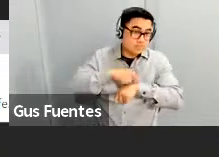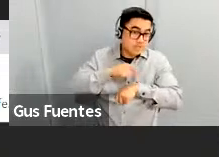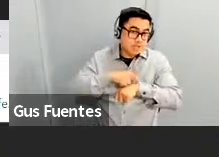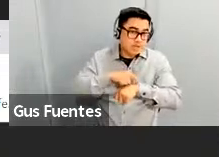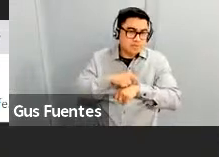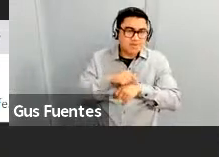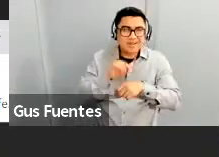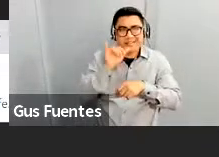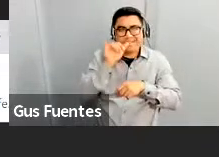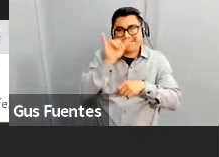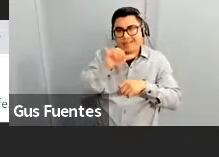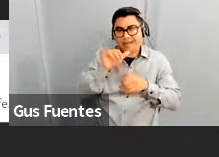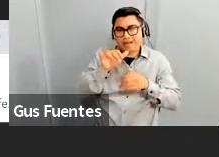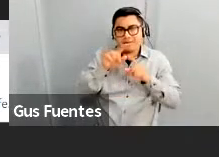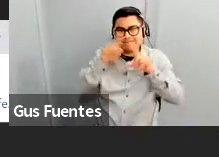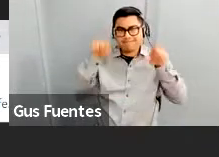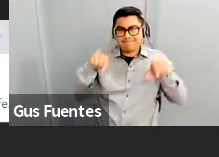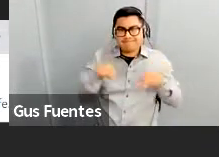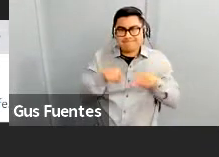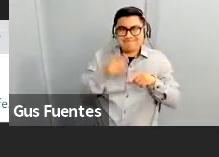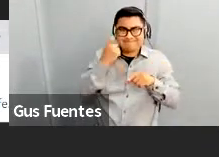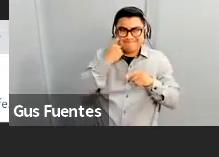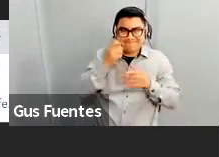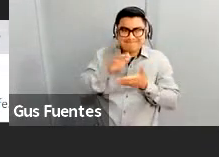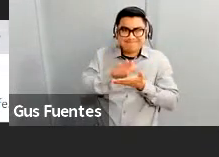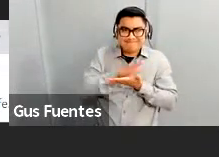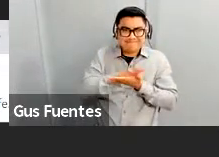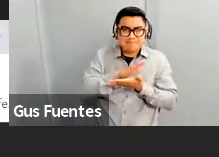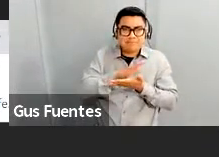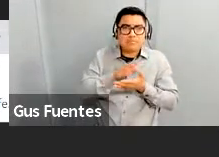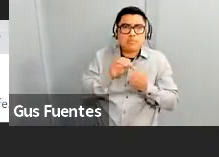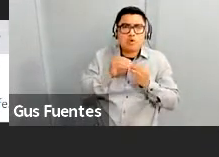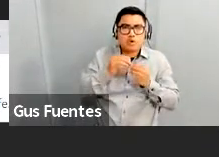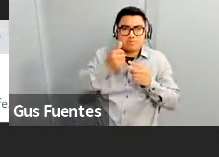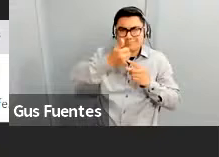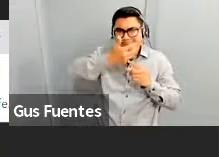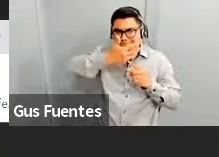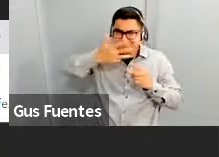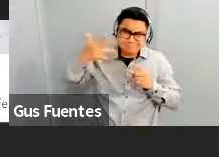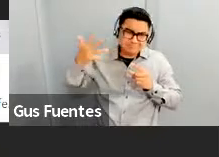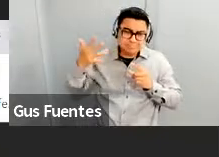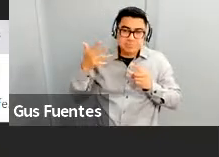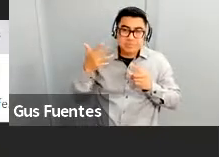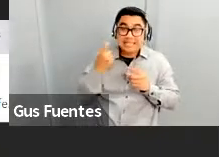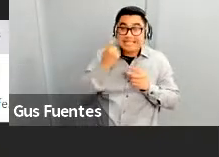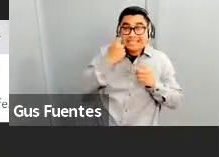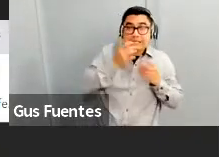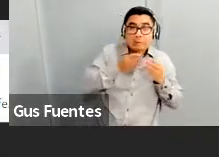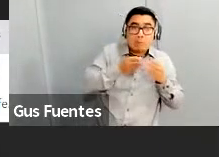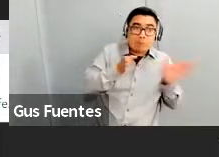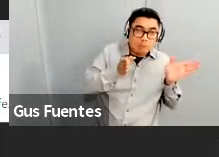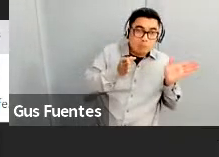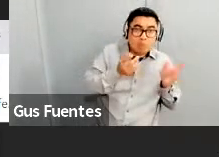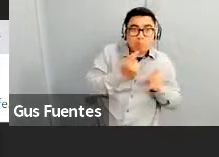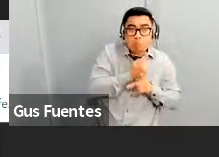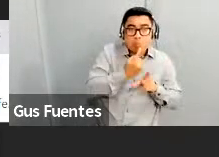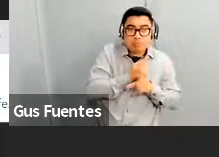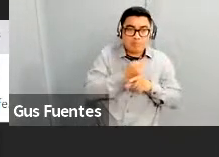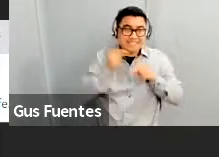more detail. The previous document I showed you was a general, very general, and this gives more